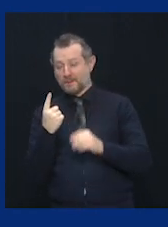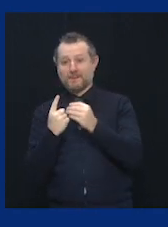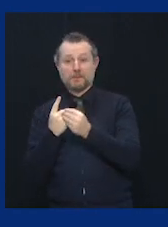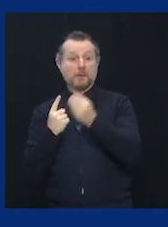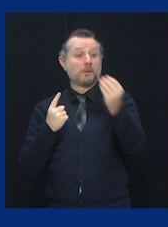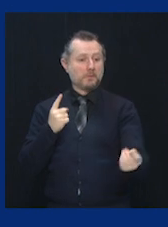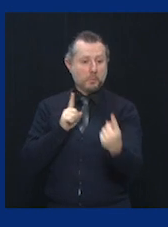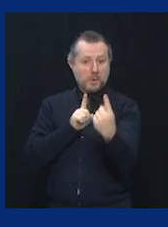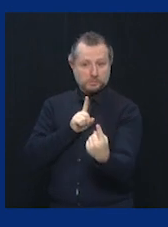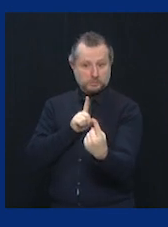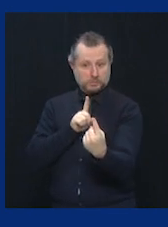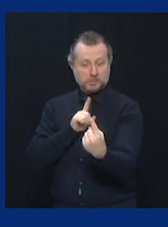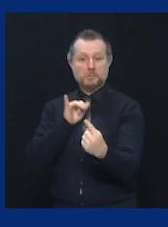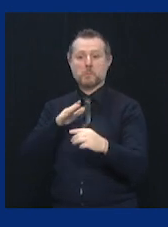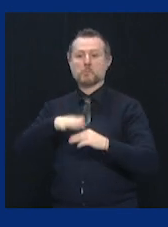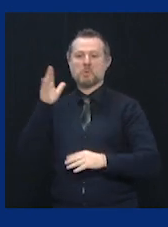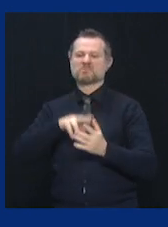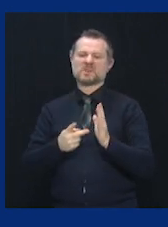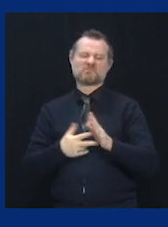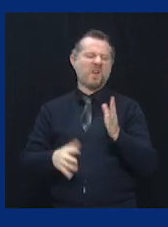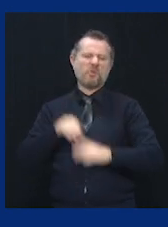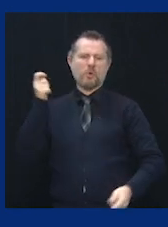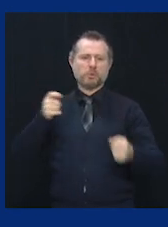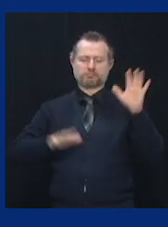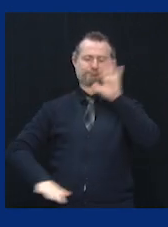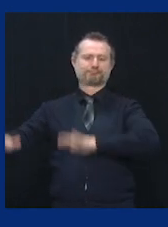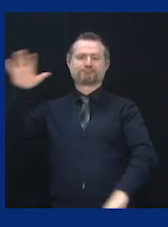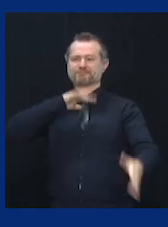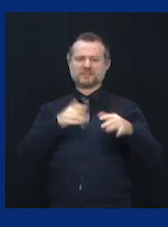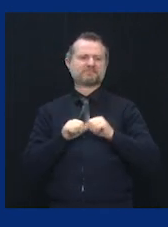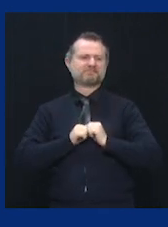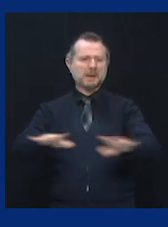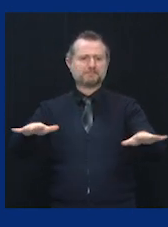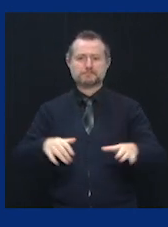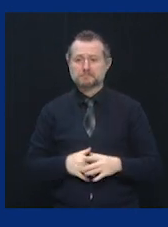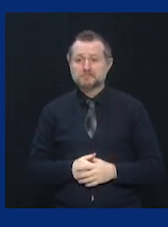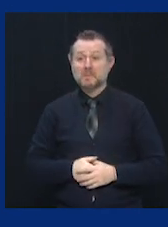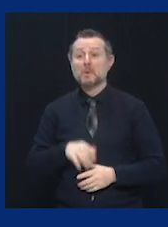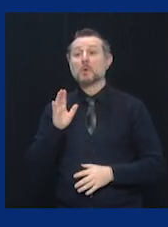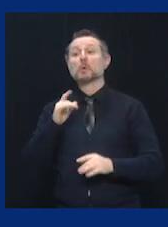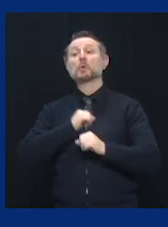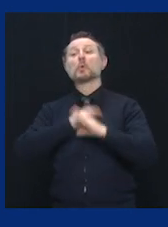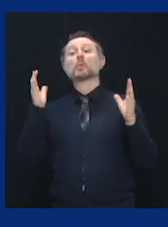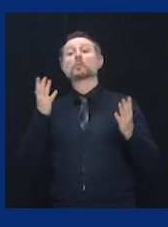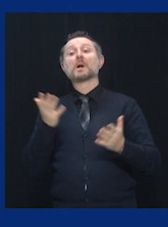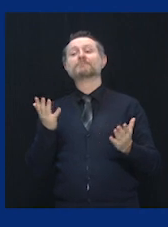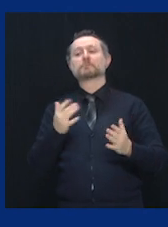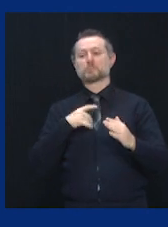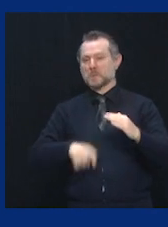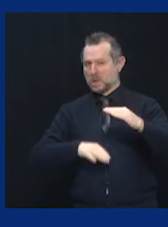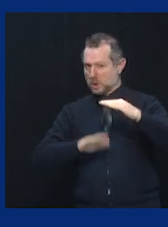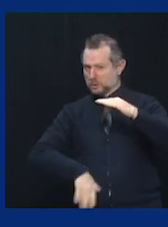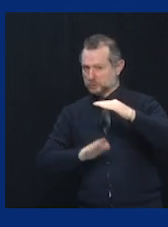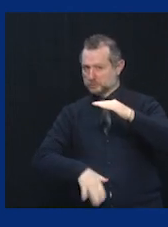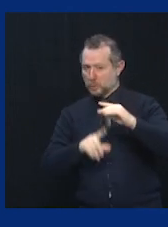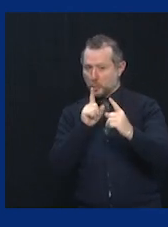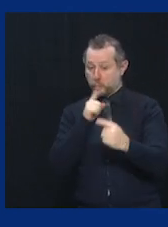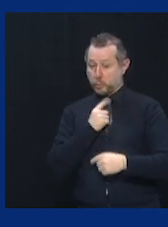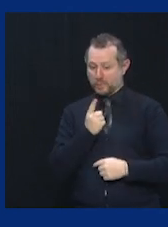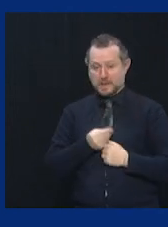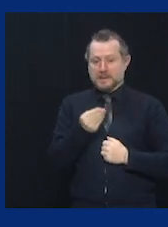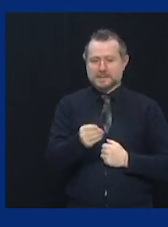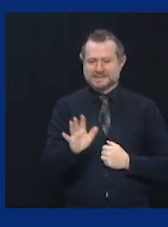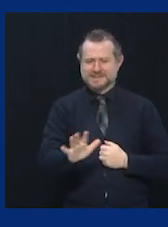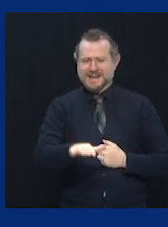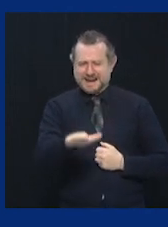person. And ideally, you want to be under 1. And that's where we are